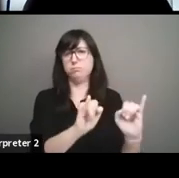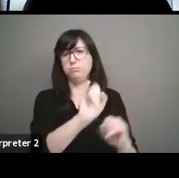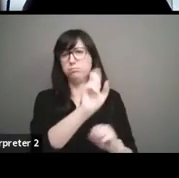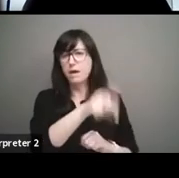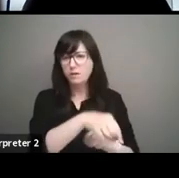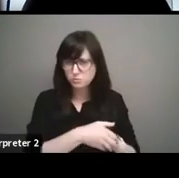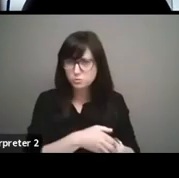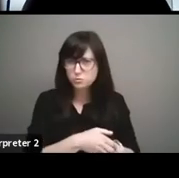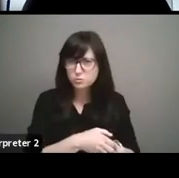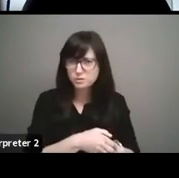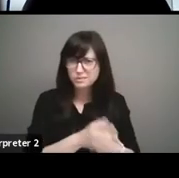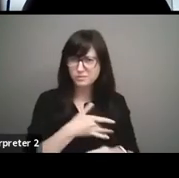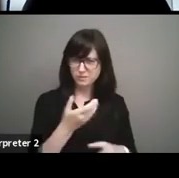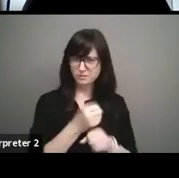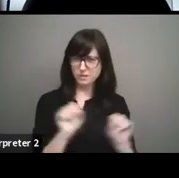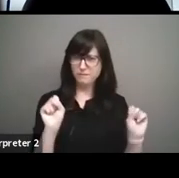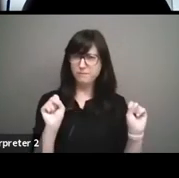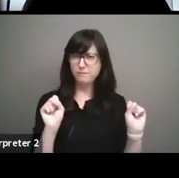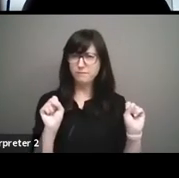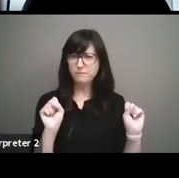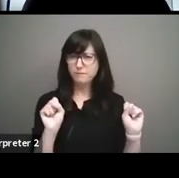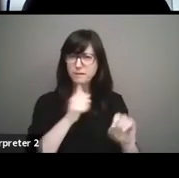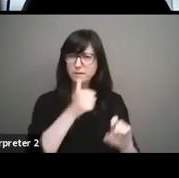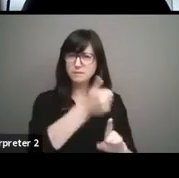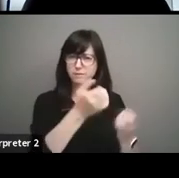be safe. And